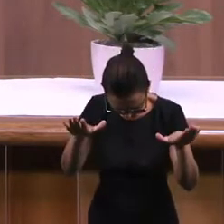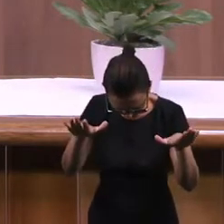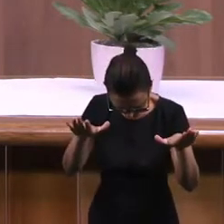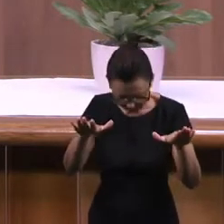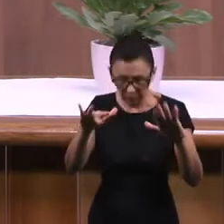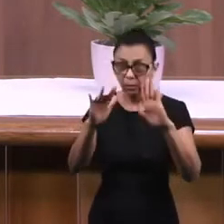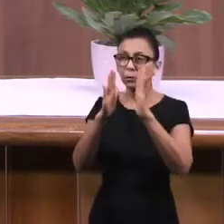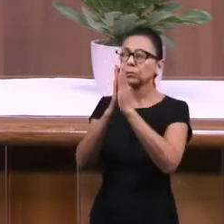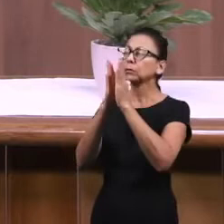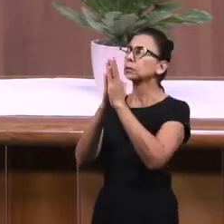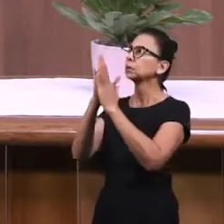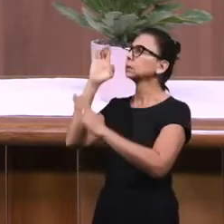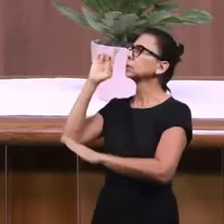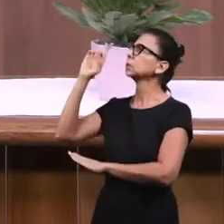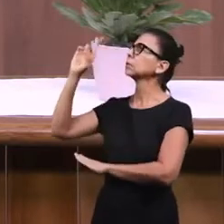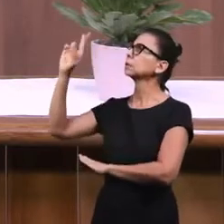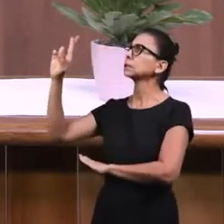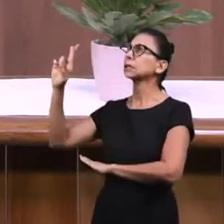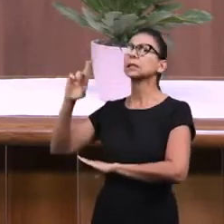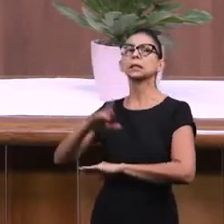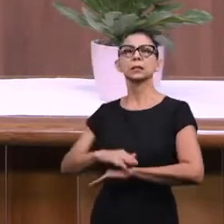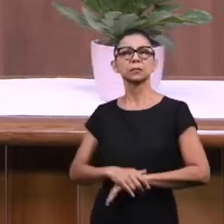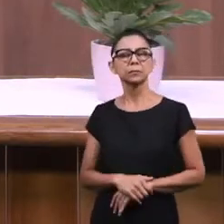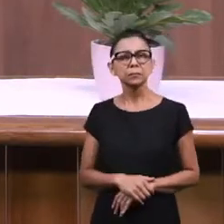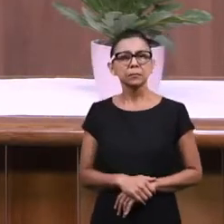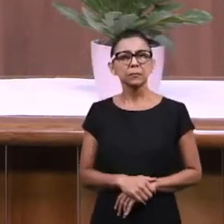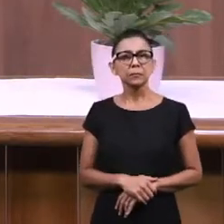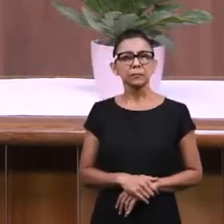down praying to the Lord, and the word says that for